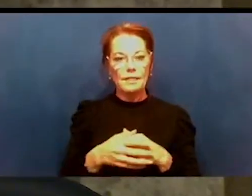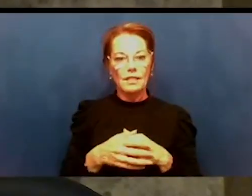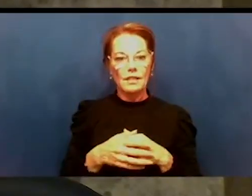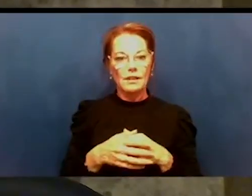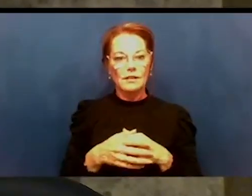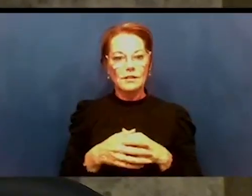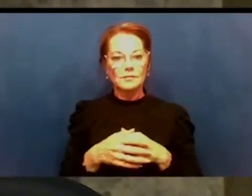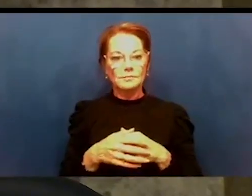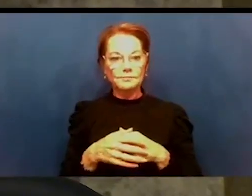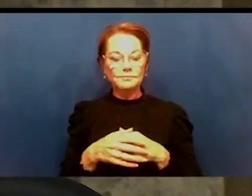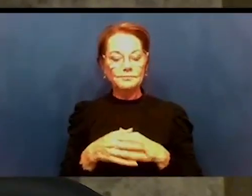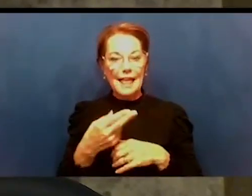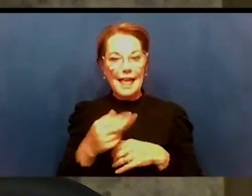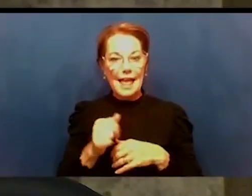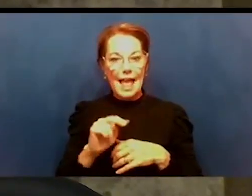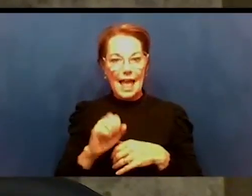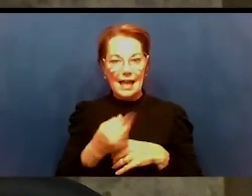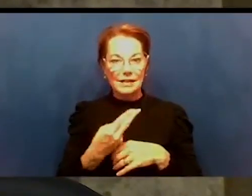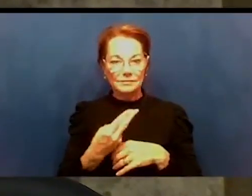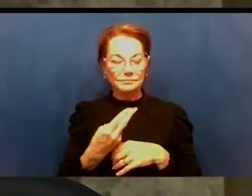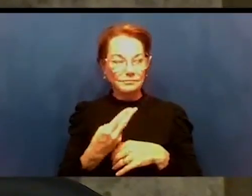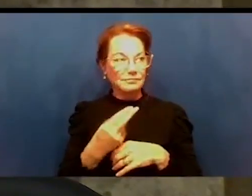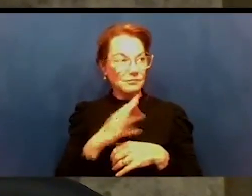endured, Hannah,